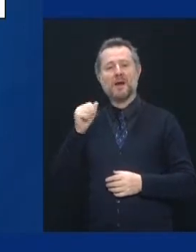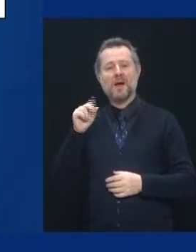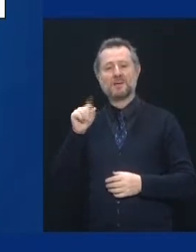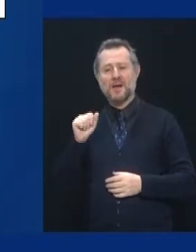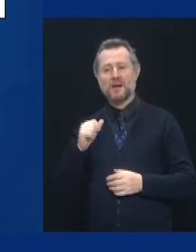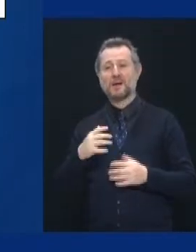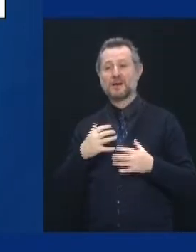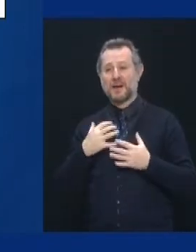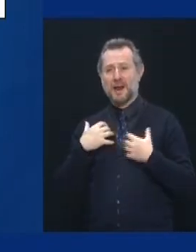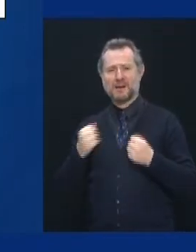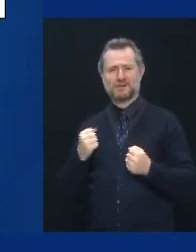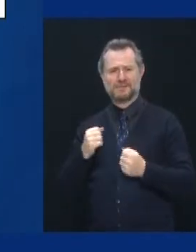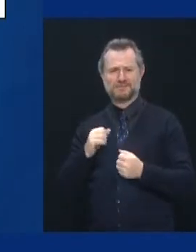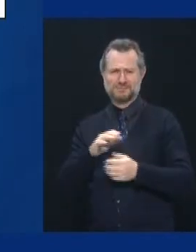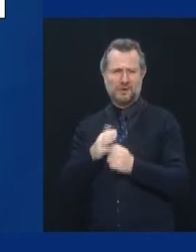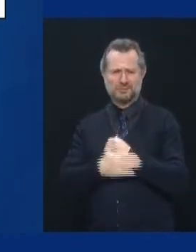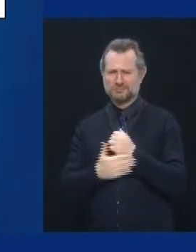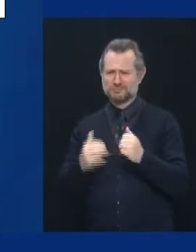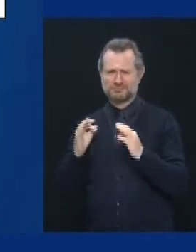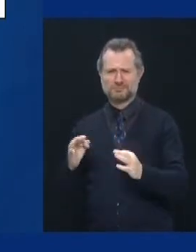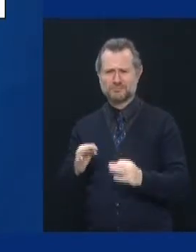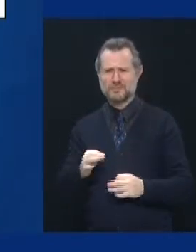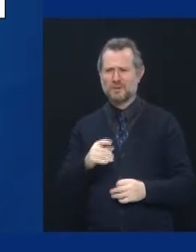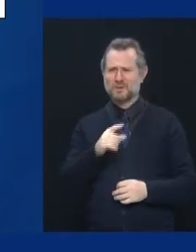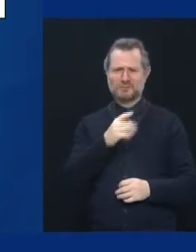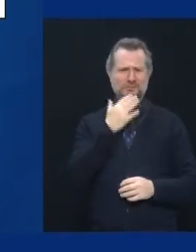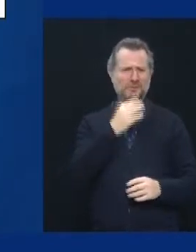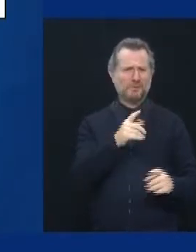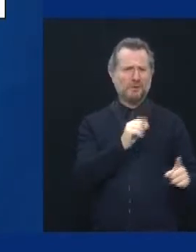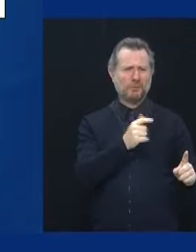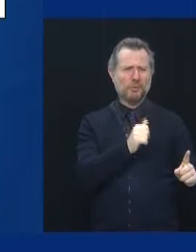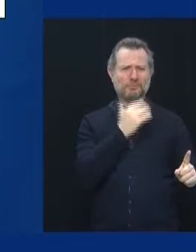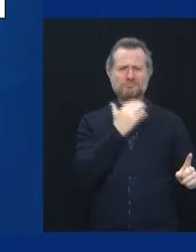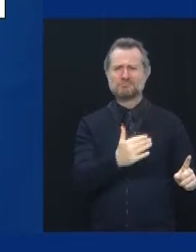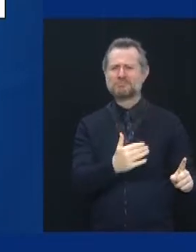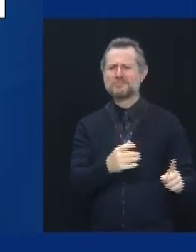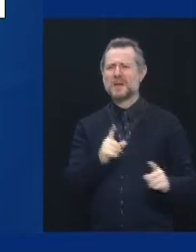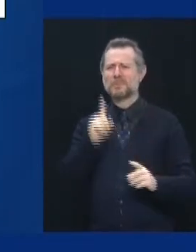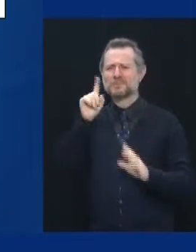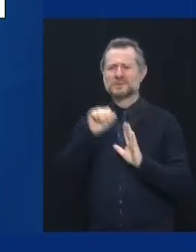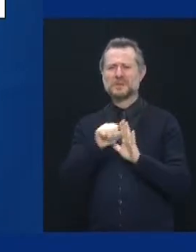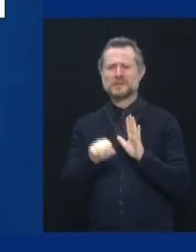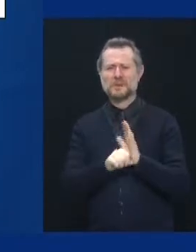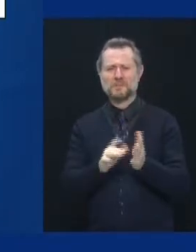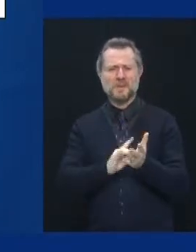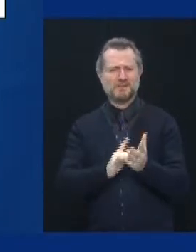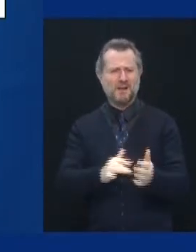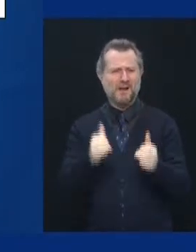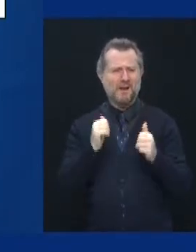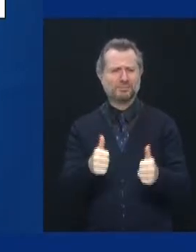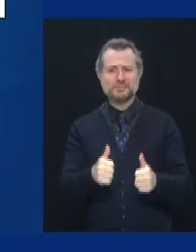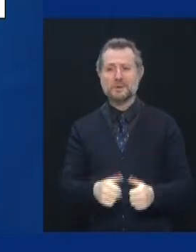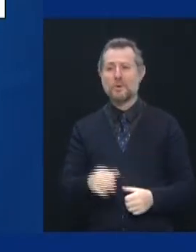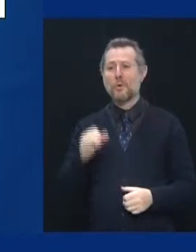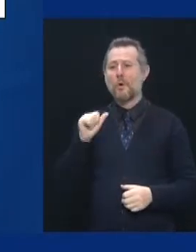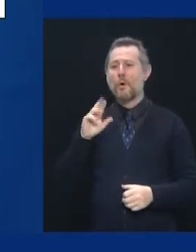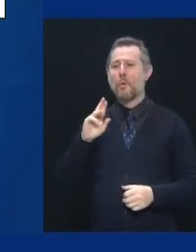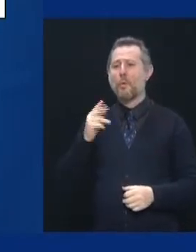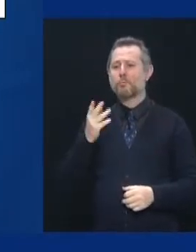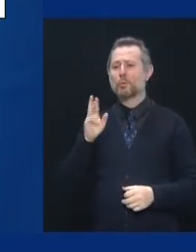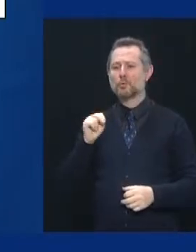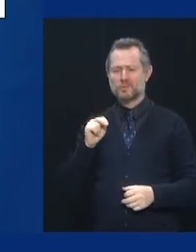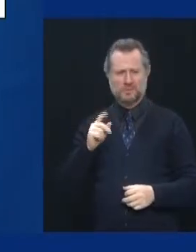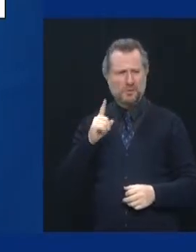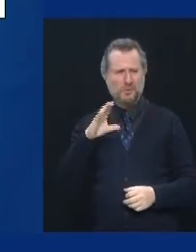Cayuga Health Department, 100, great. Upstate Medical University Hospital, great. Auburn, 100%. Oswego